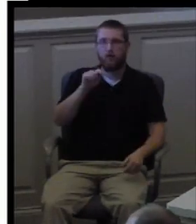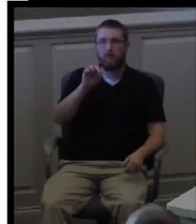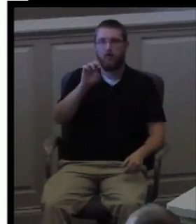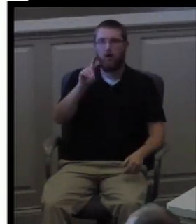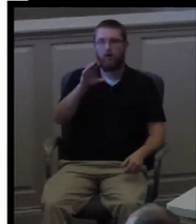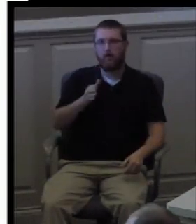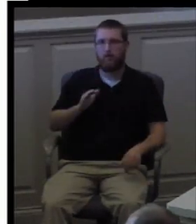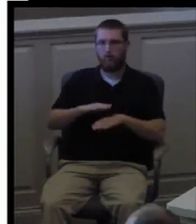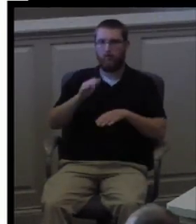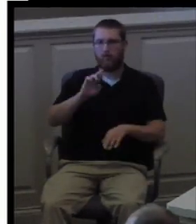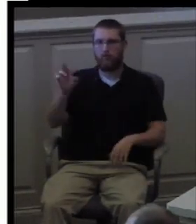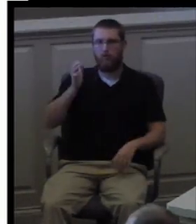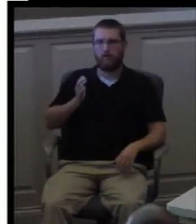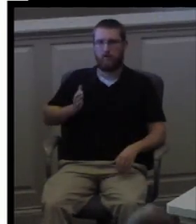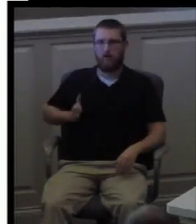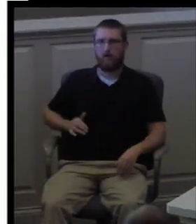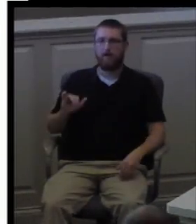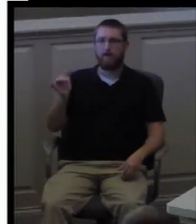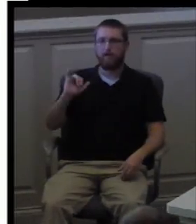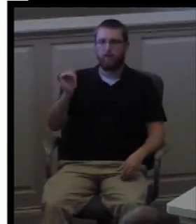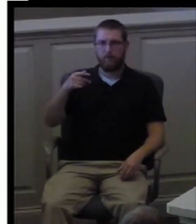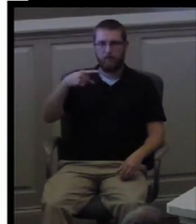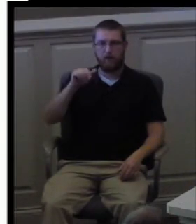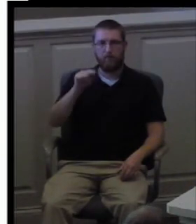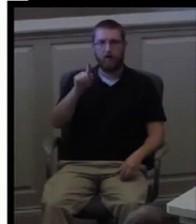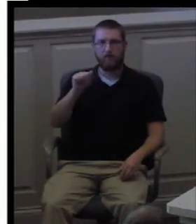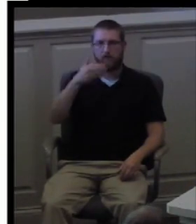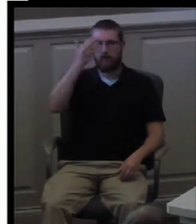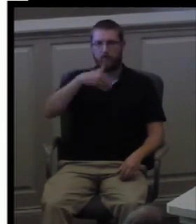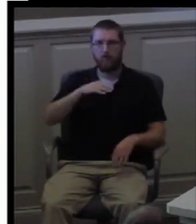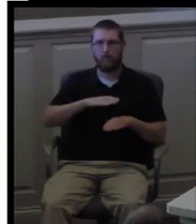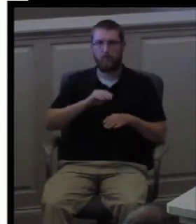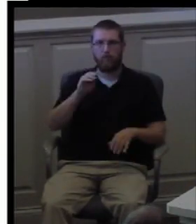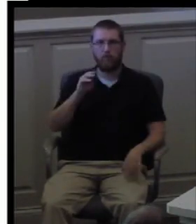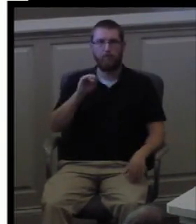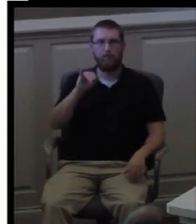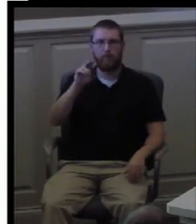here, and finally the plaza out in front off of Main Street.